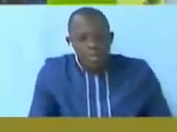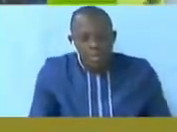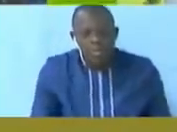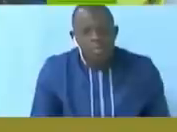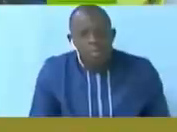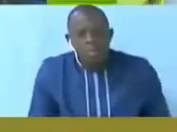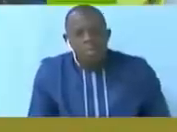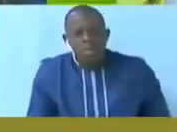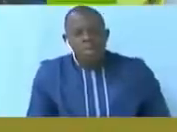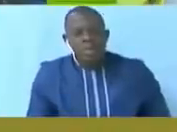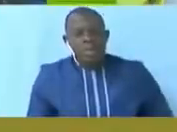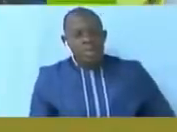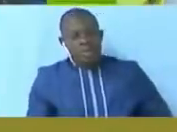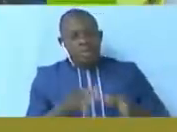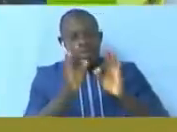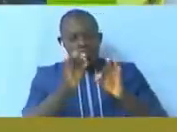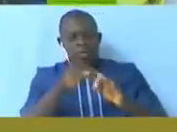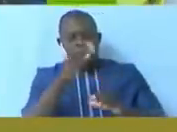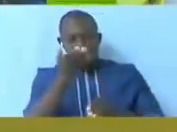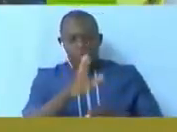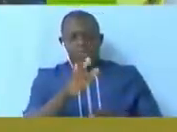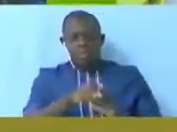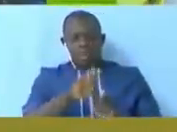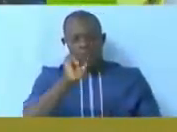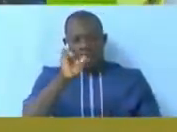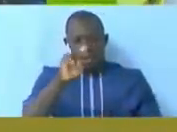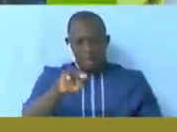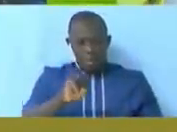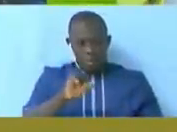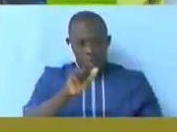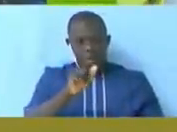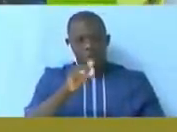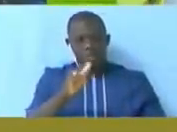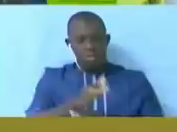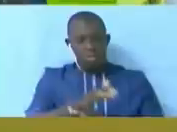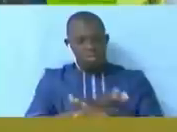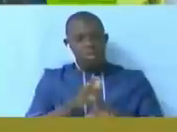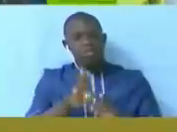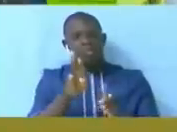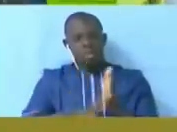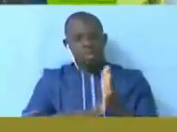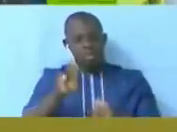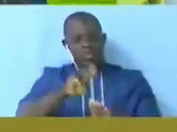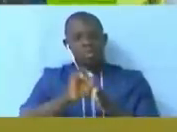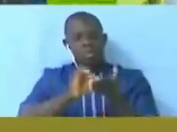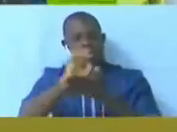was this. That's us at the time when the report was being sent.